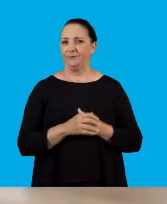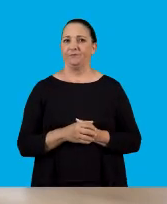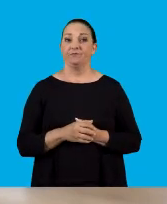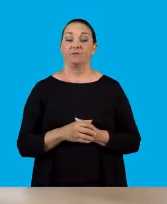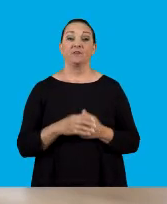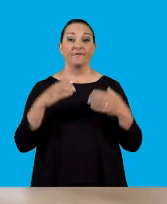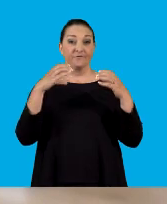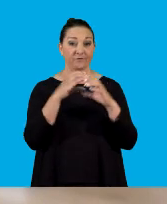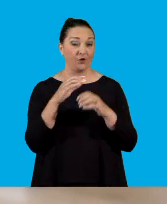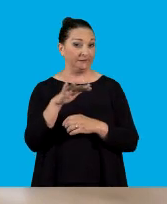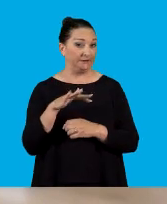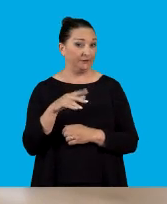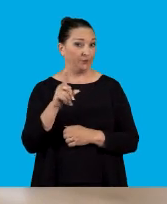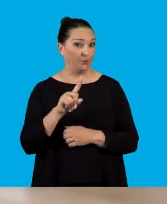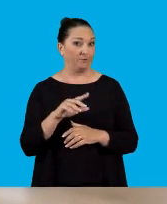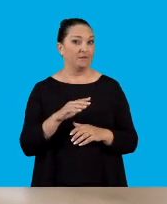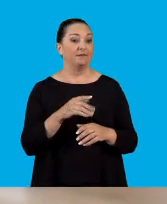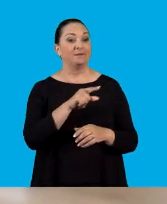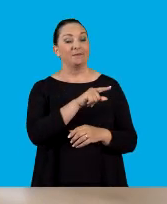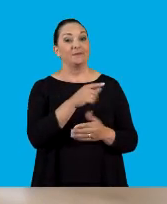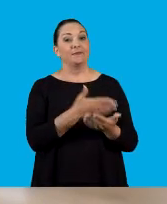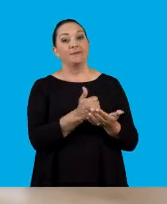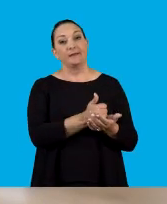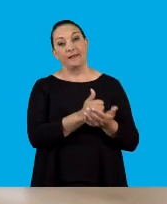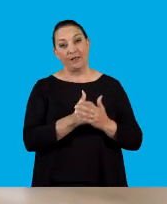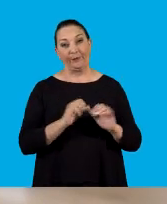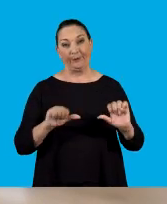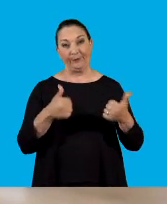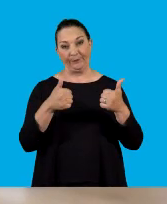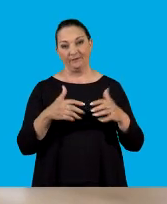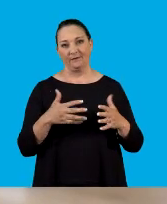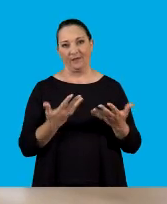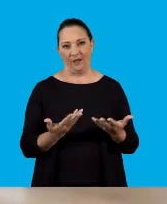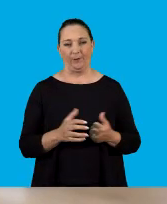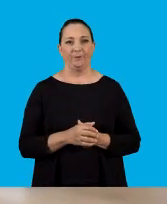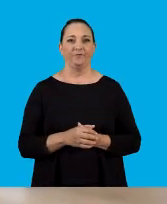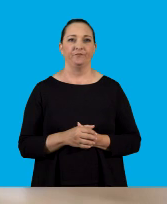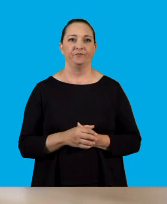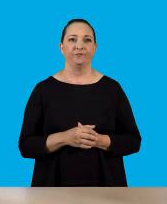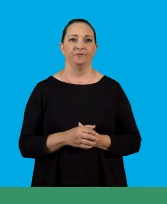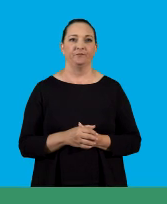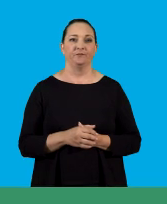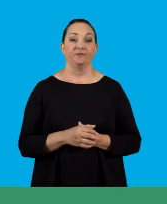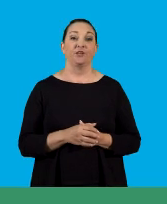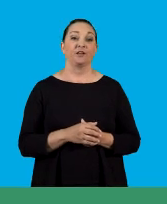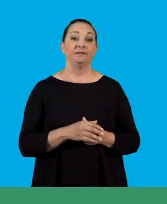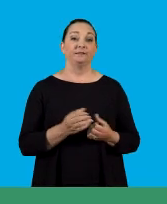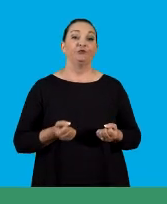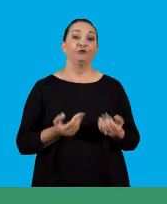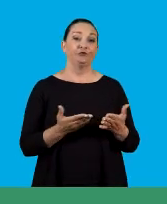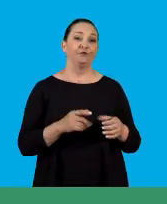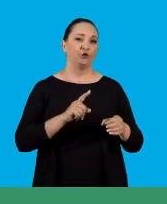remember, that is our focus area here to say, how can they contribute to the success? One, provide high